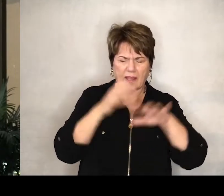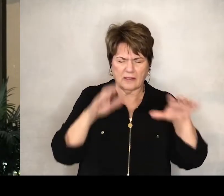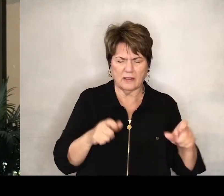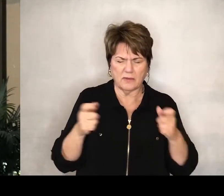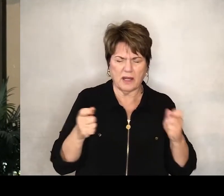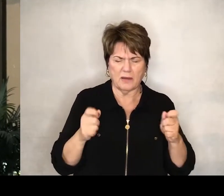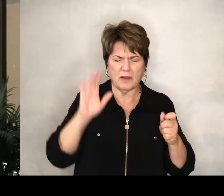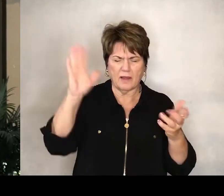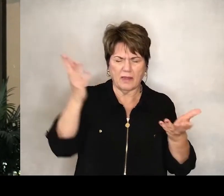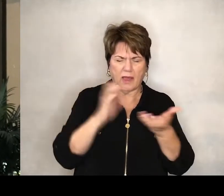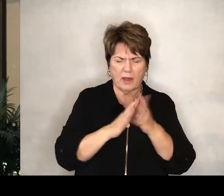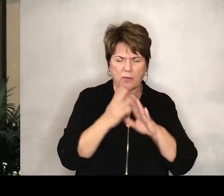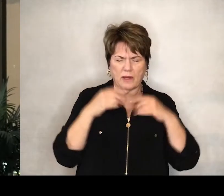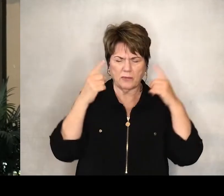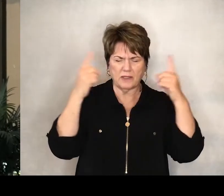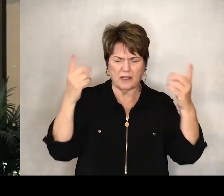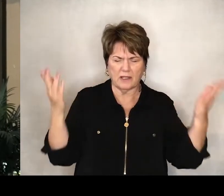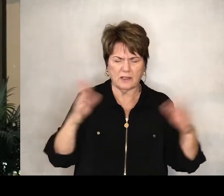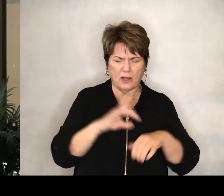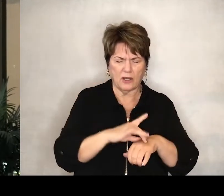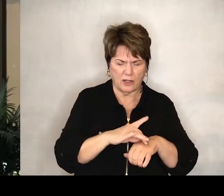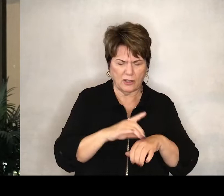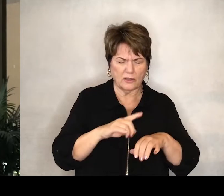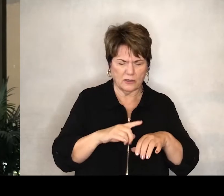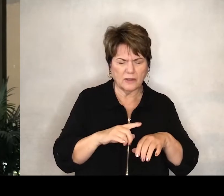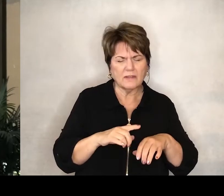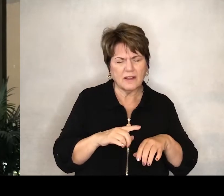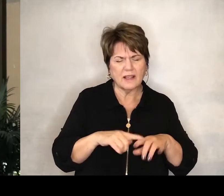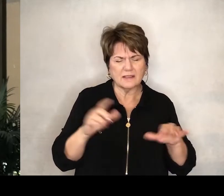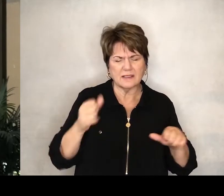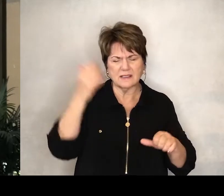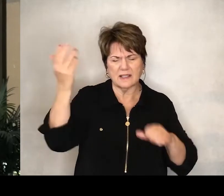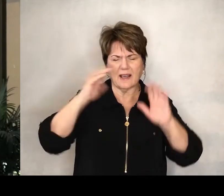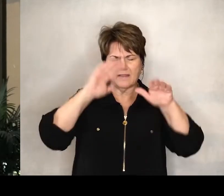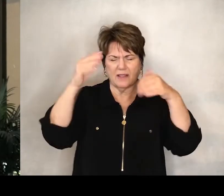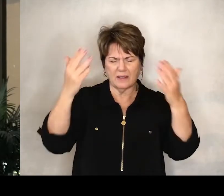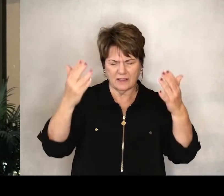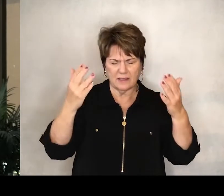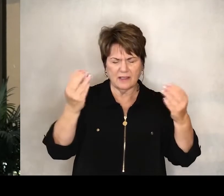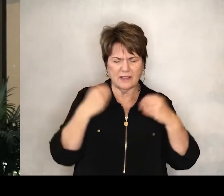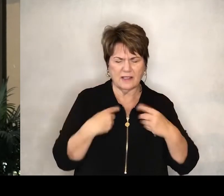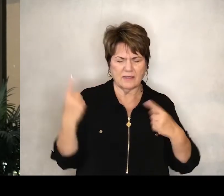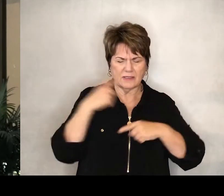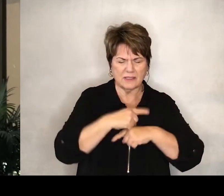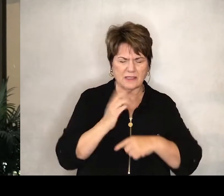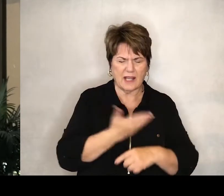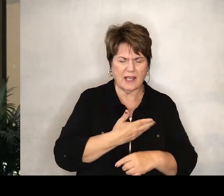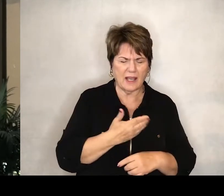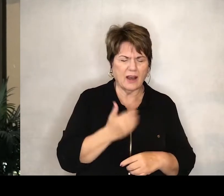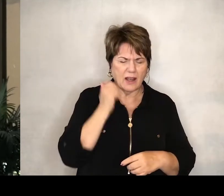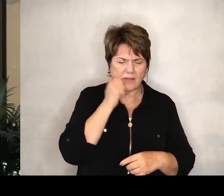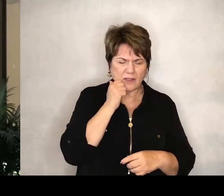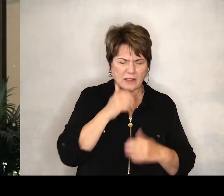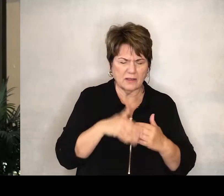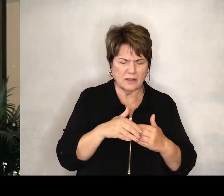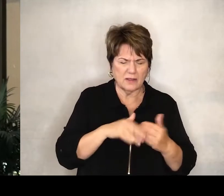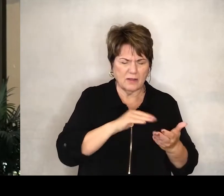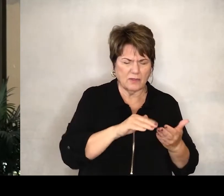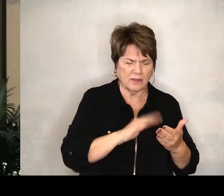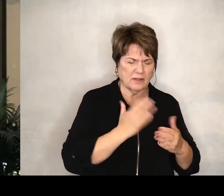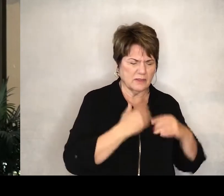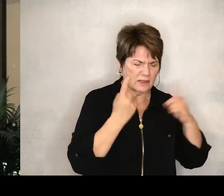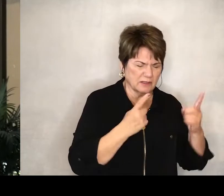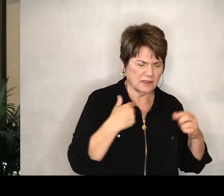Thy kingdom come, thy will be done, on earth as it is in heaven. Give us this day our daily